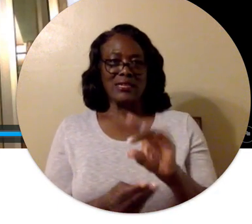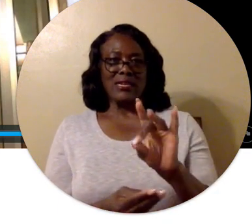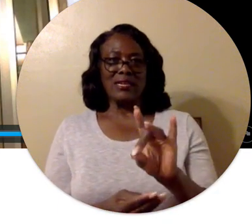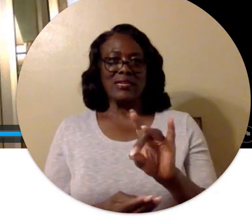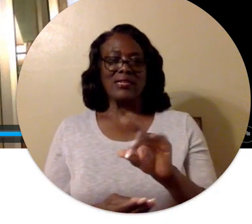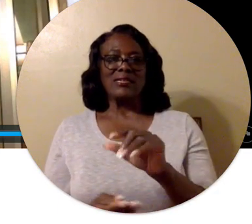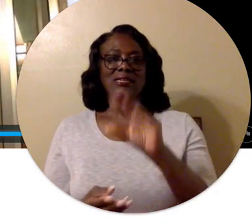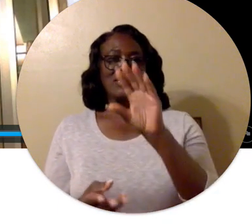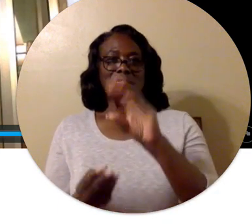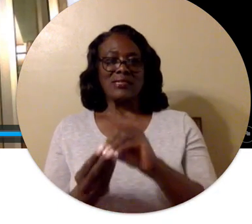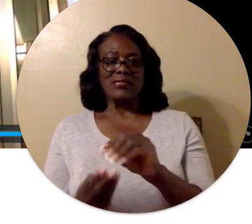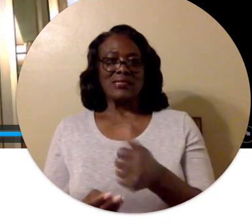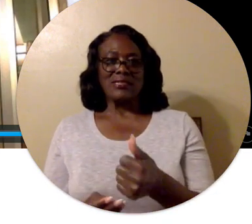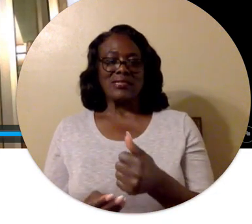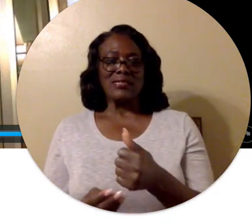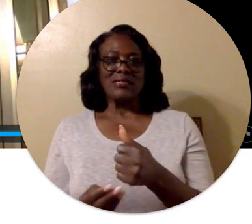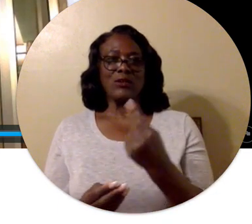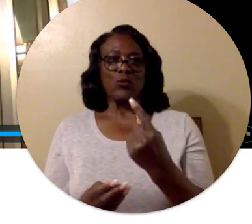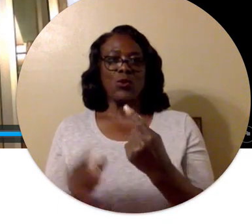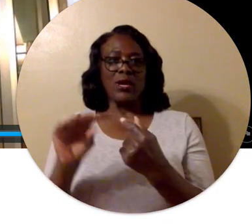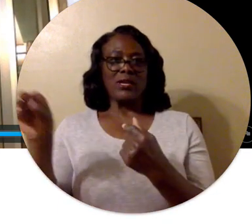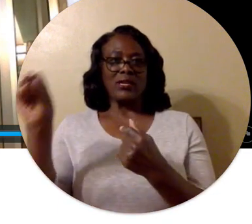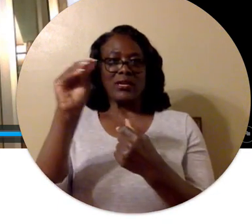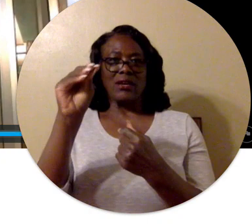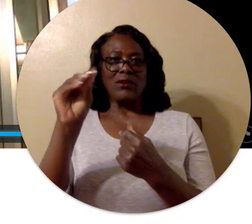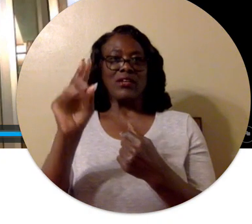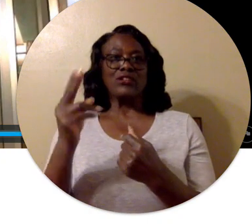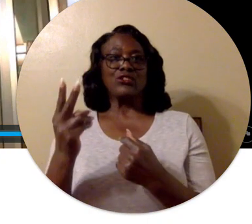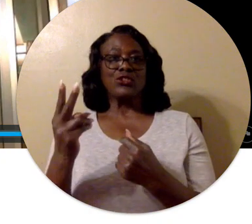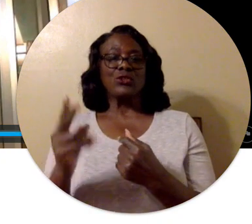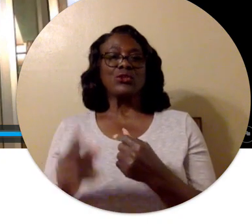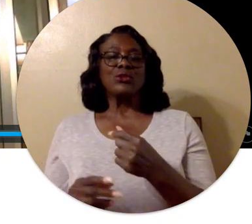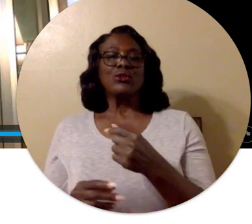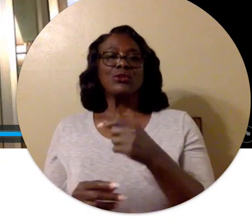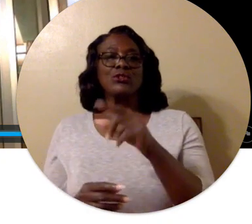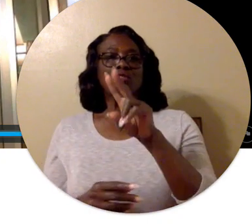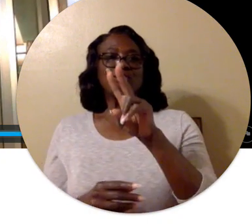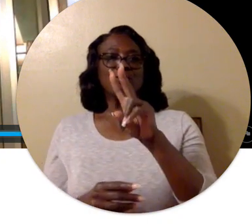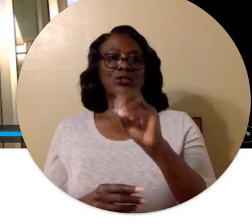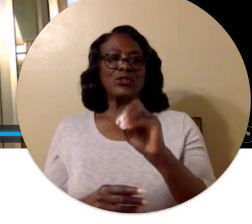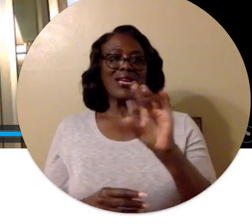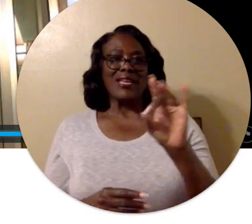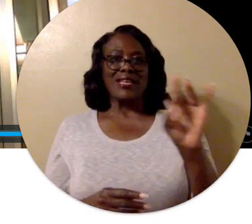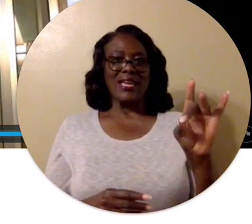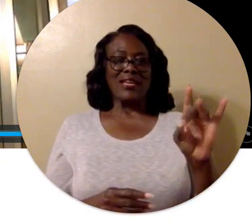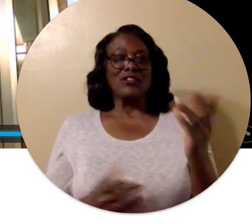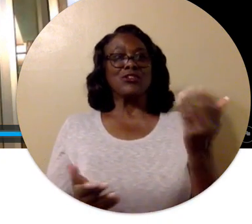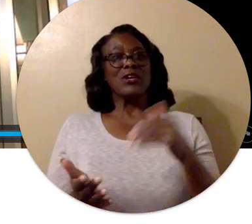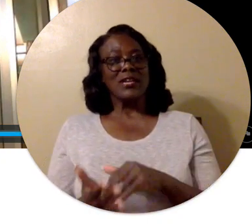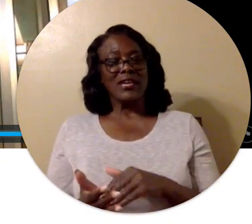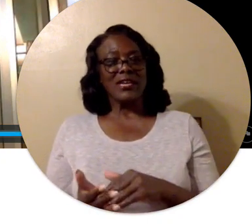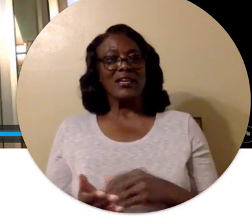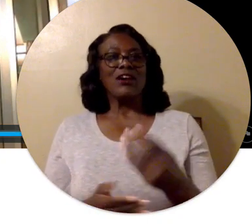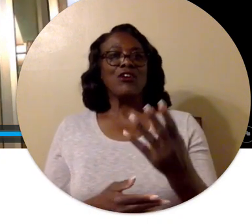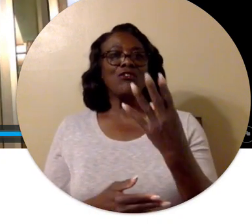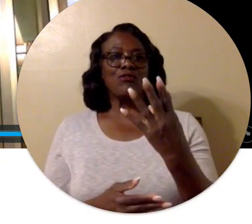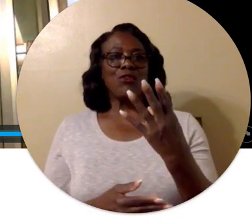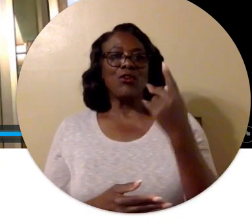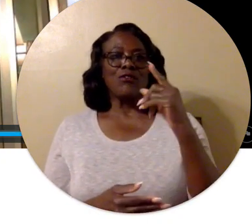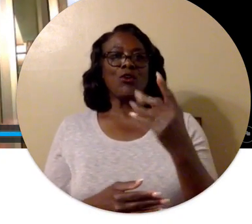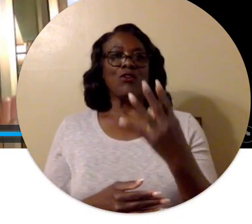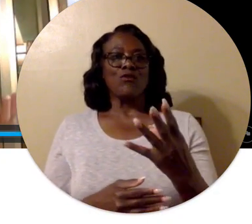10, carry that 1, 2, and I get 2088 again. So we are 4 for 4 with all